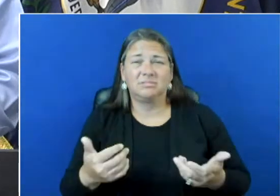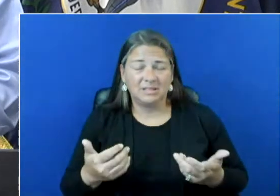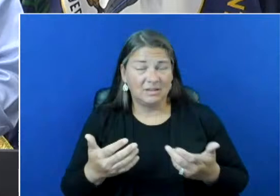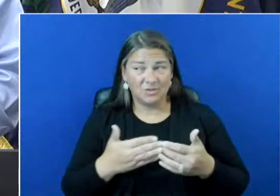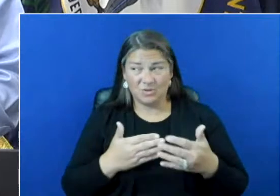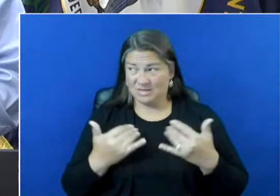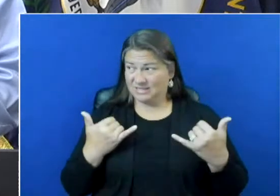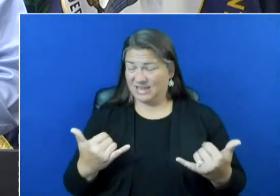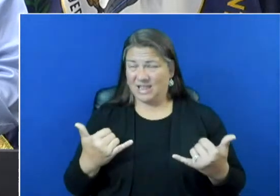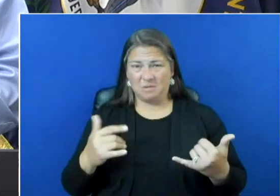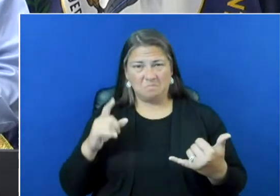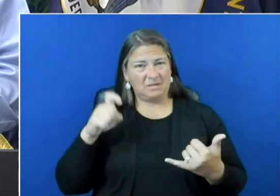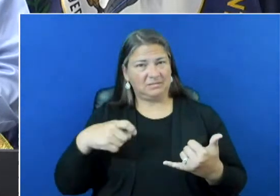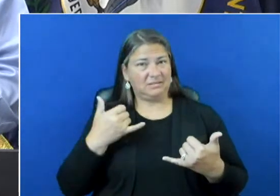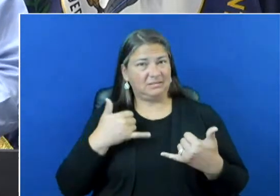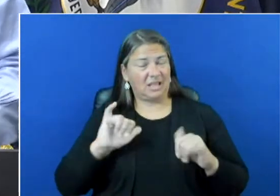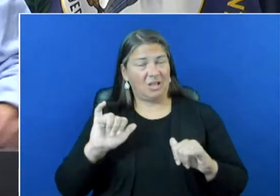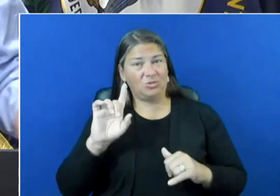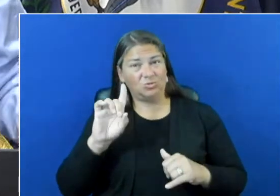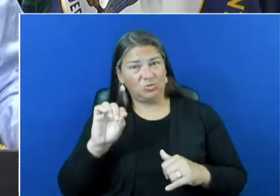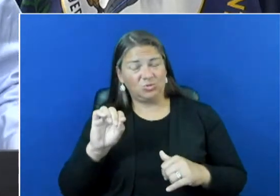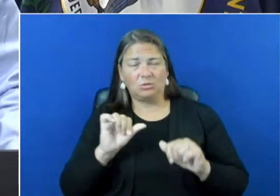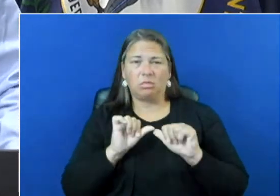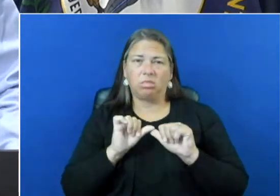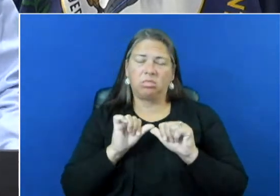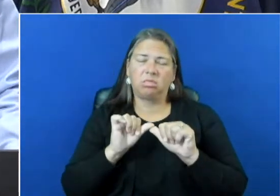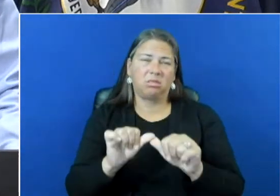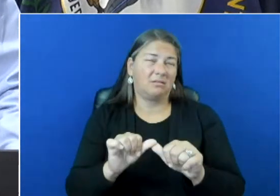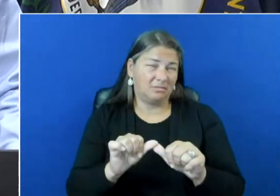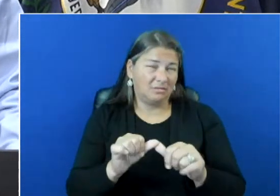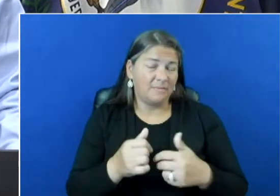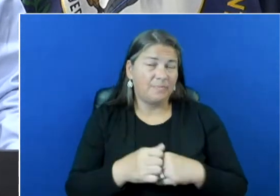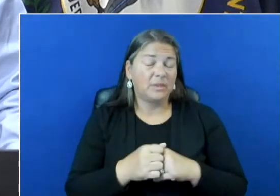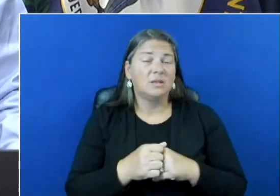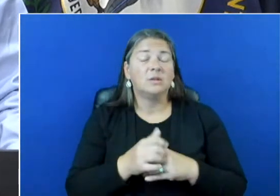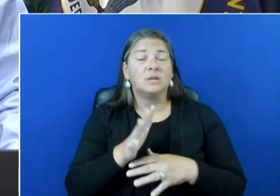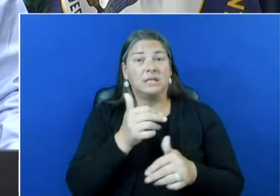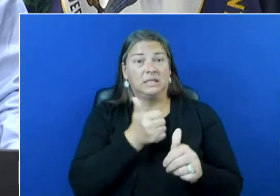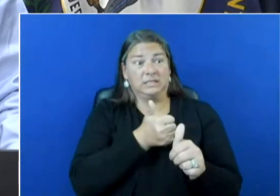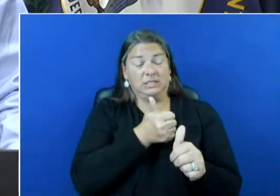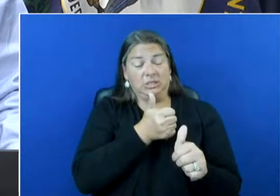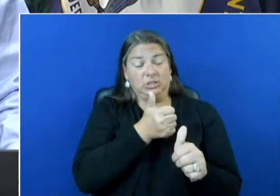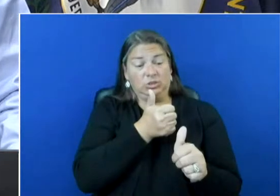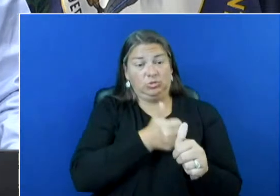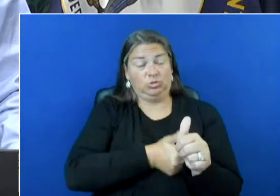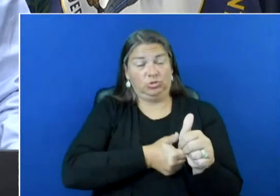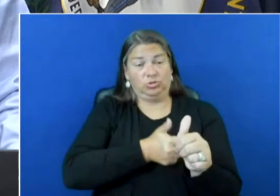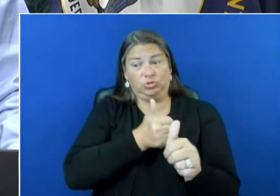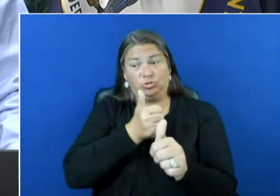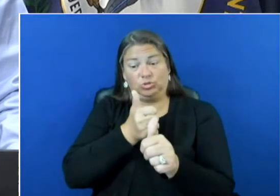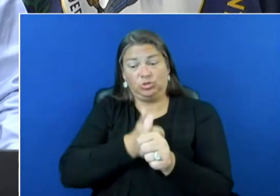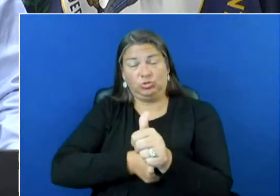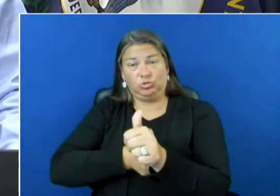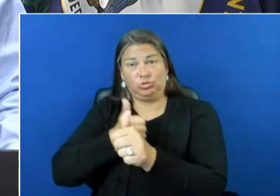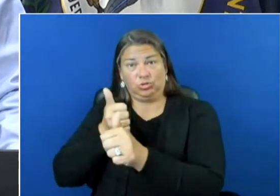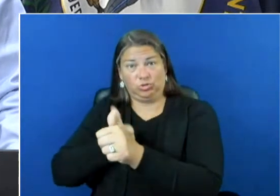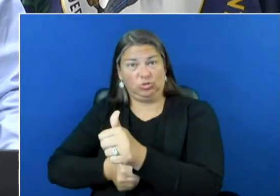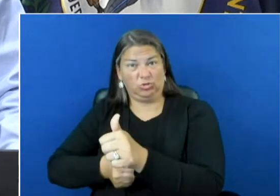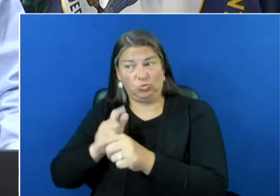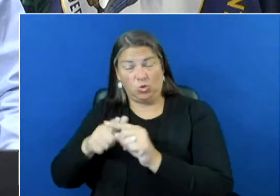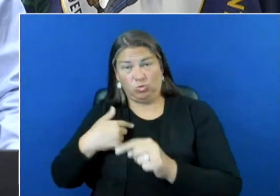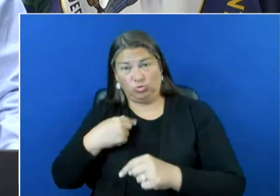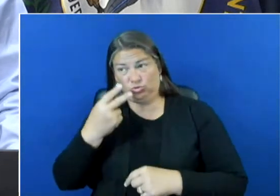to act. So each one of these major escalations that we have seen, typically